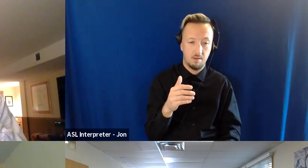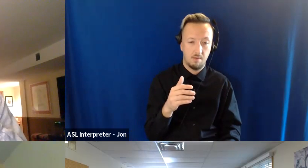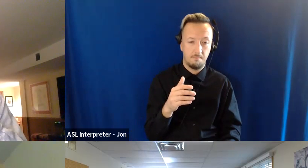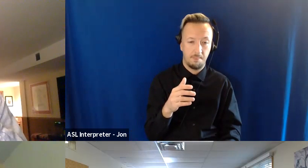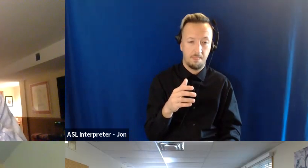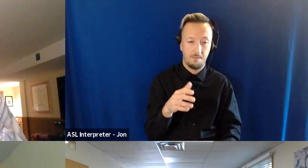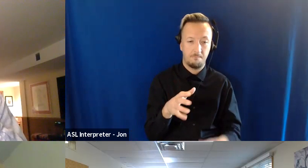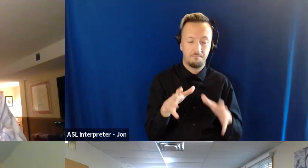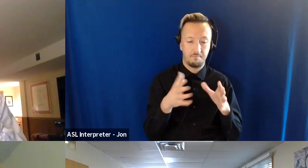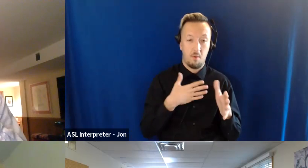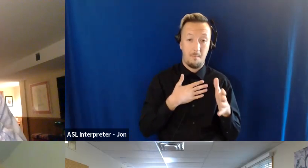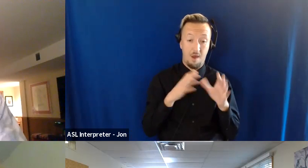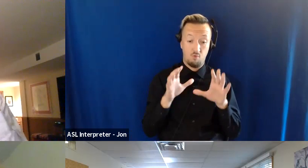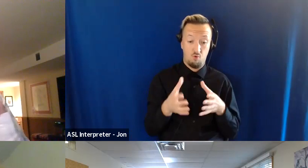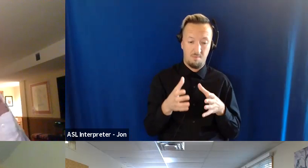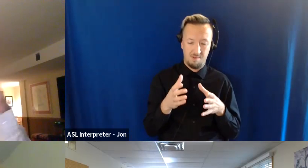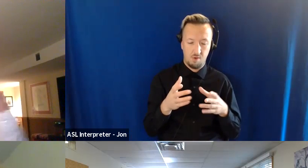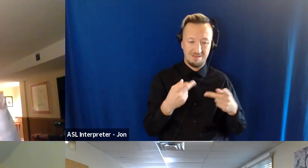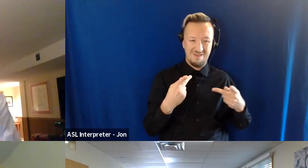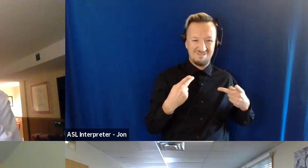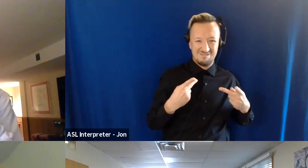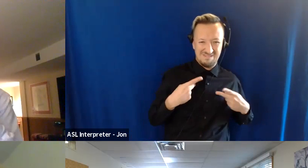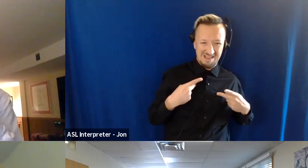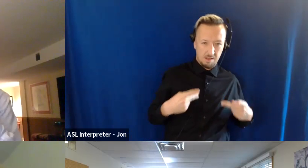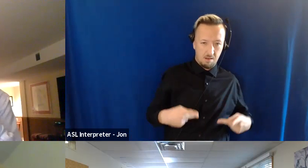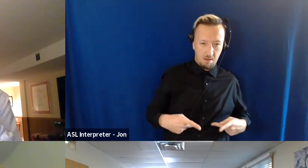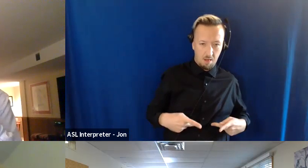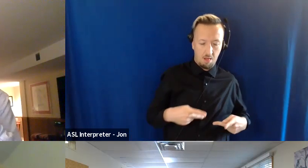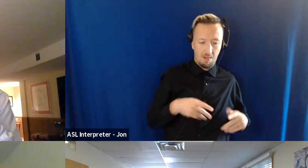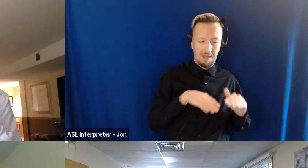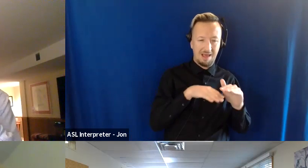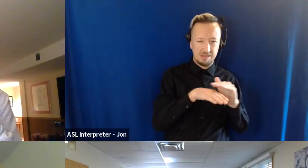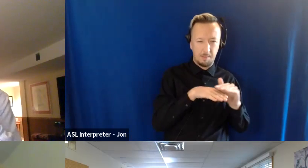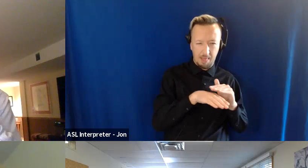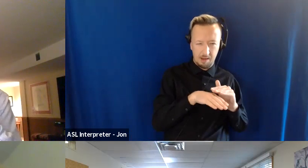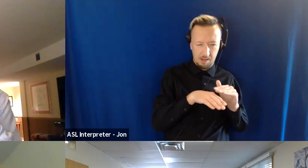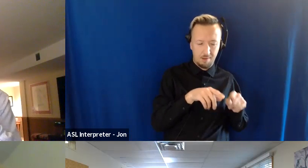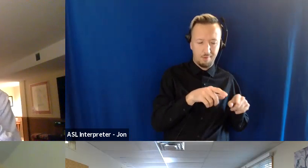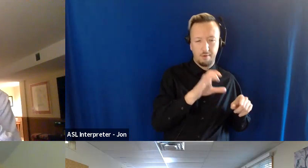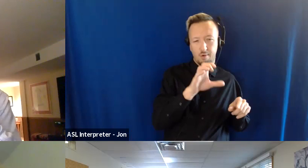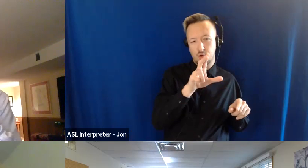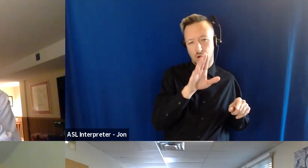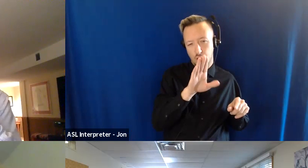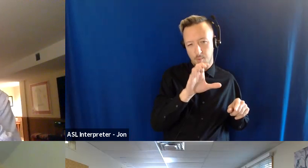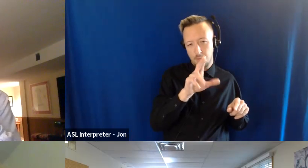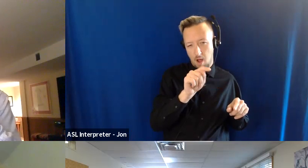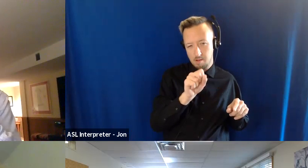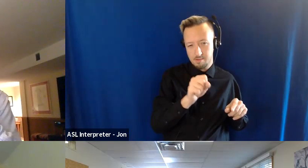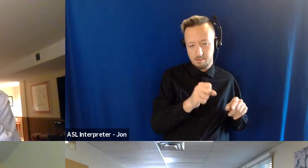Building on this thing, going from the physical accessibility, curb cuts being sort of the